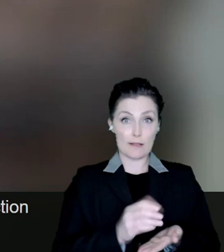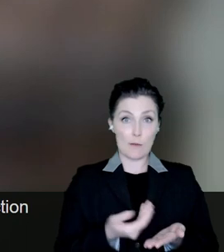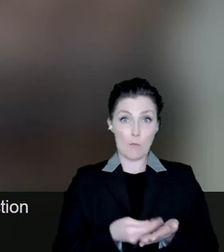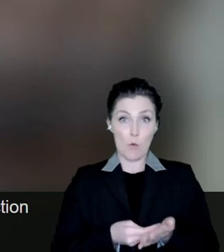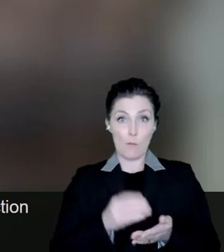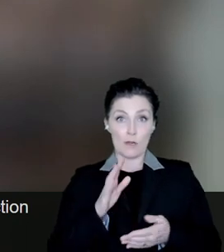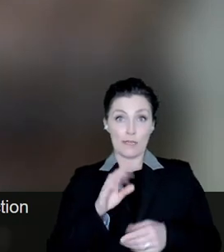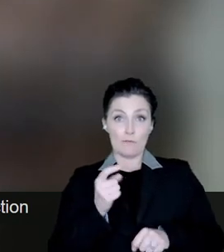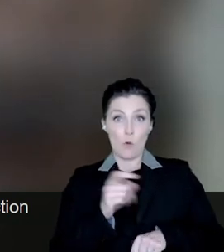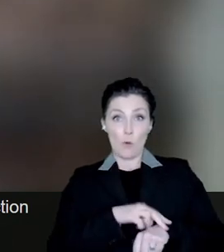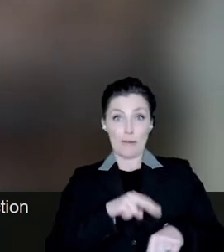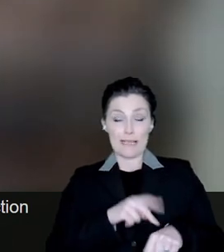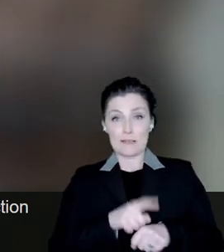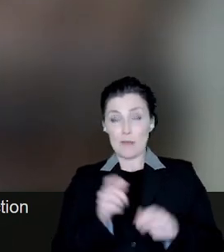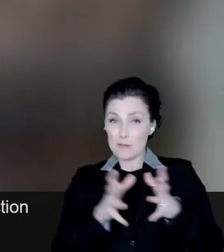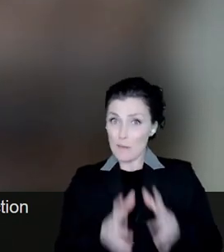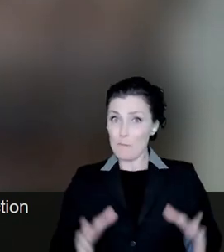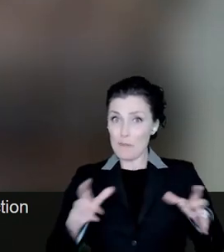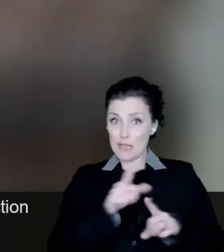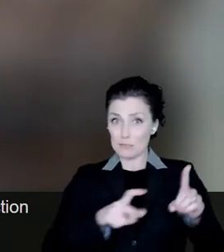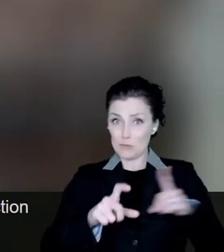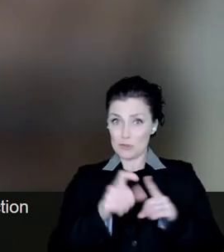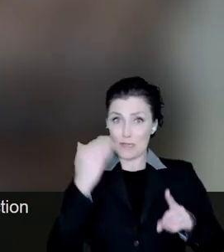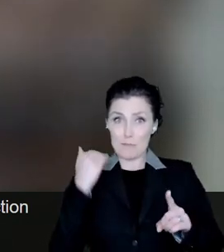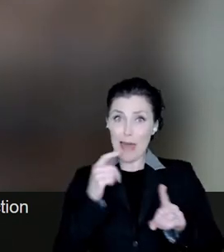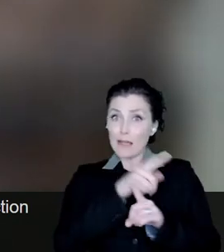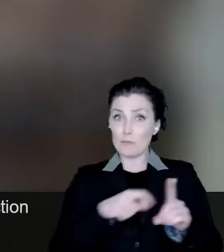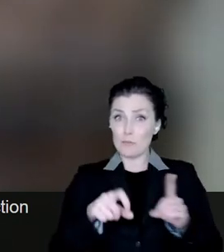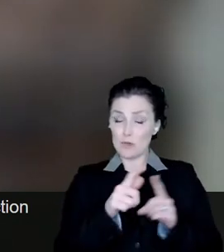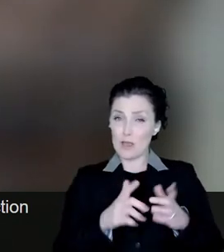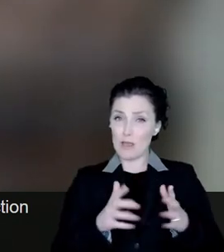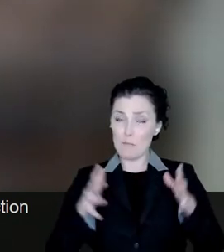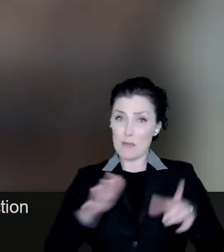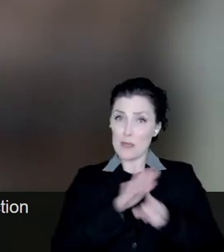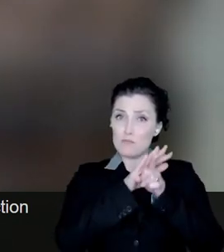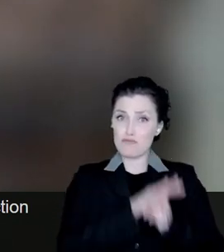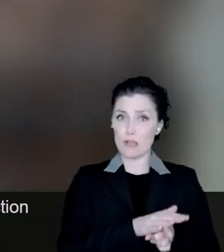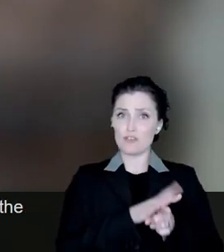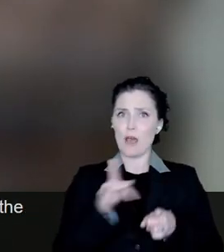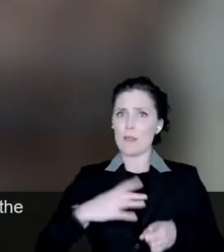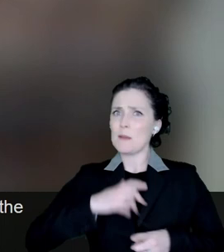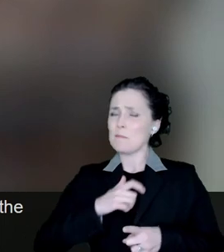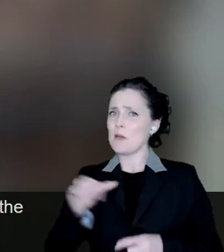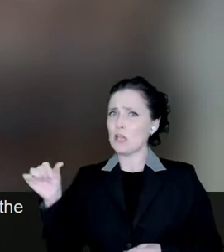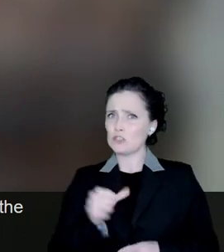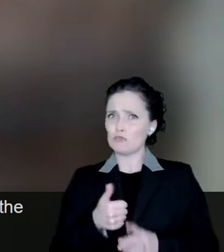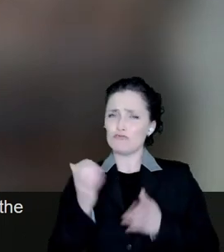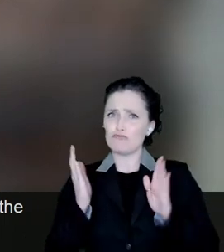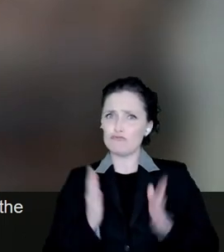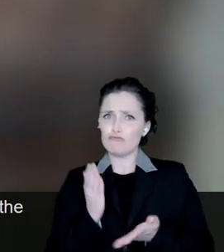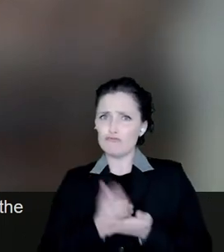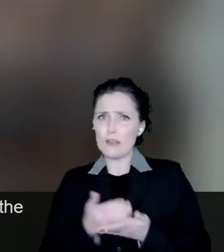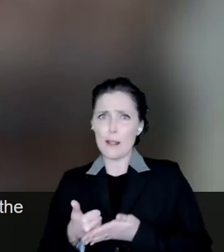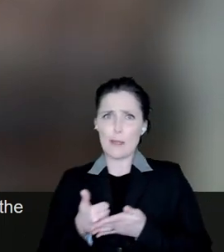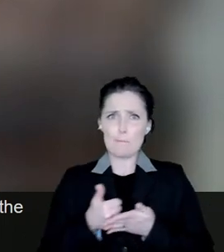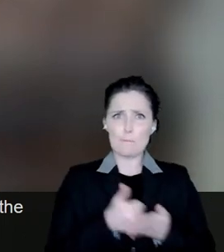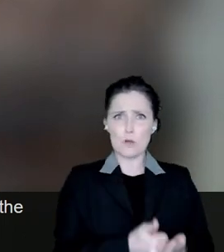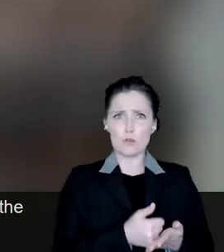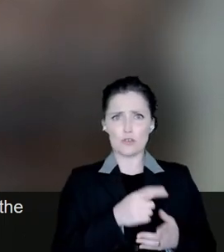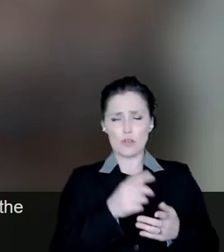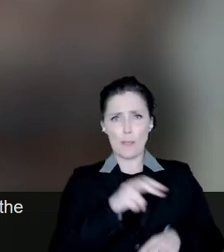Black community, that is under real serious pressure. And I think the Mayor could really push the police to do more around sanction detection